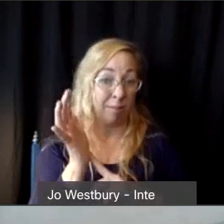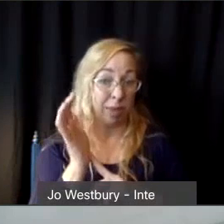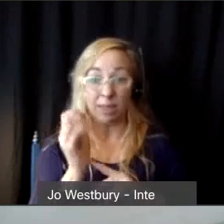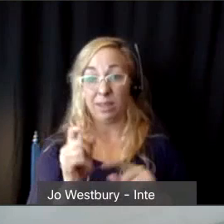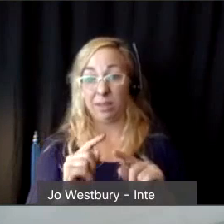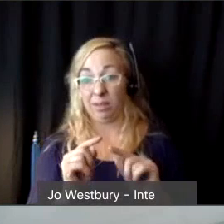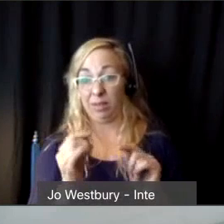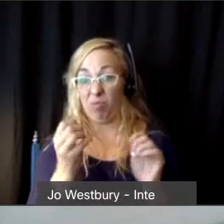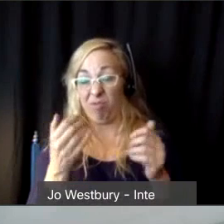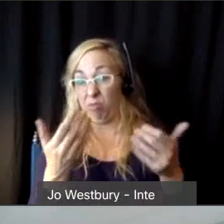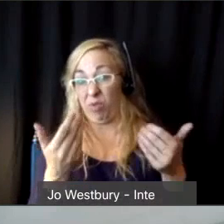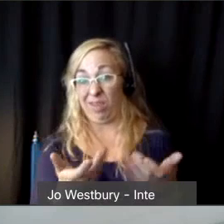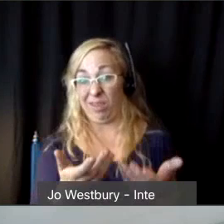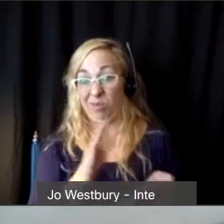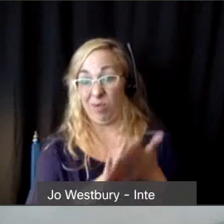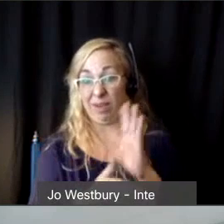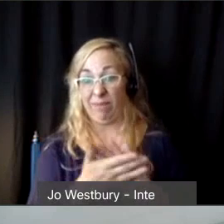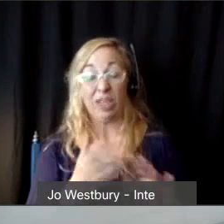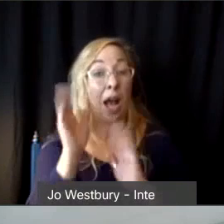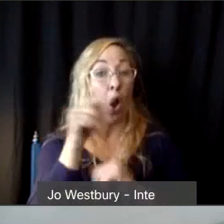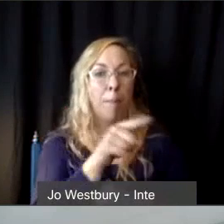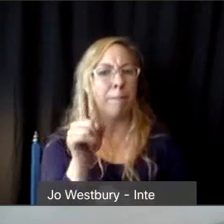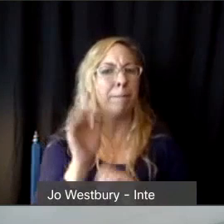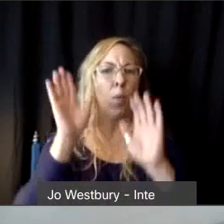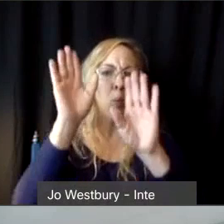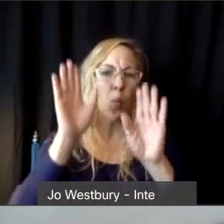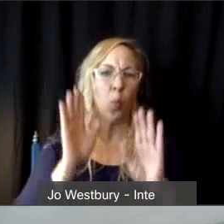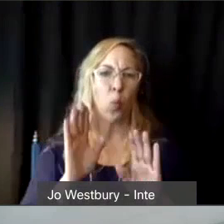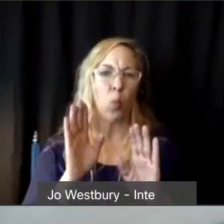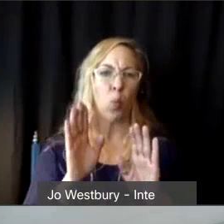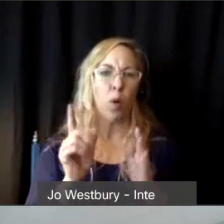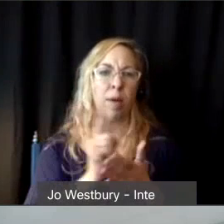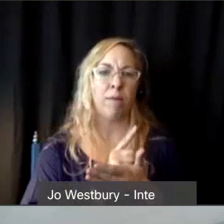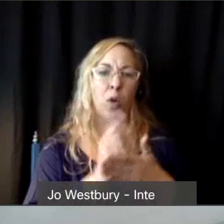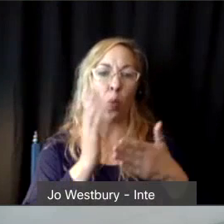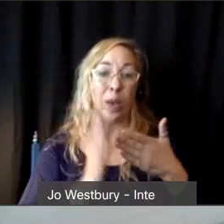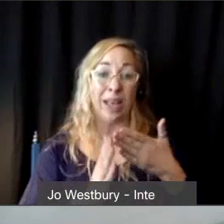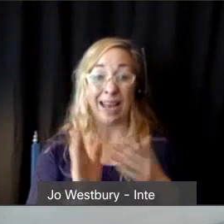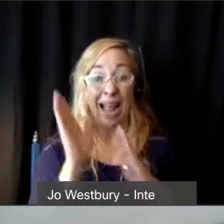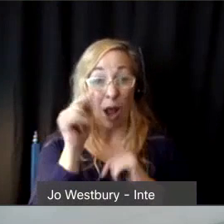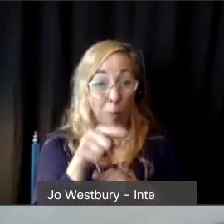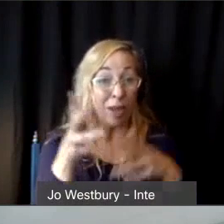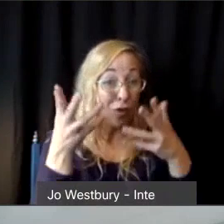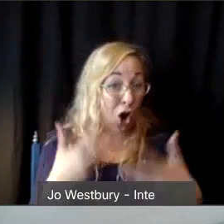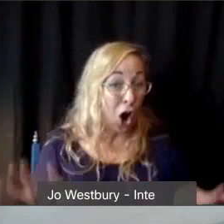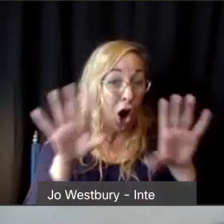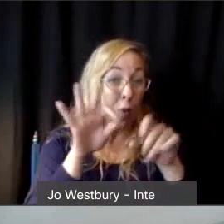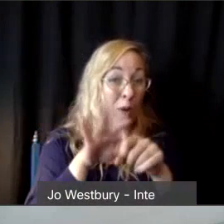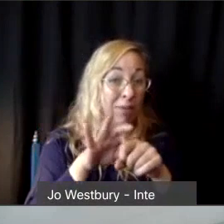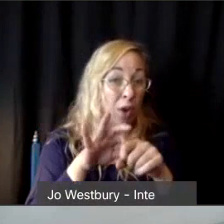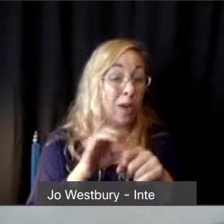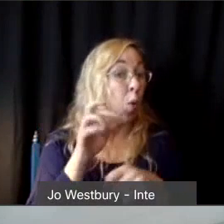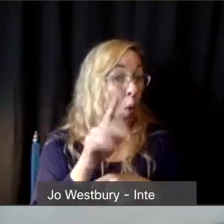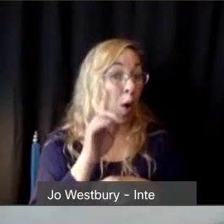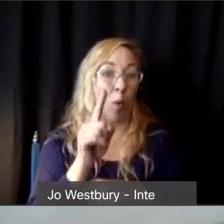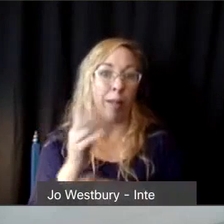weekend. I hope that everyone either has already voted or goes out to vote on Tuesday.